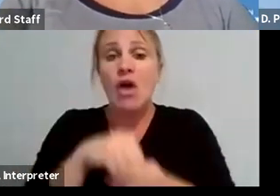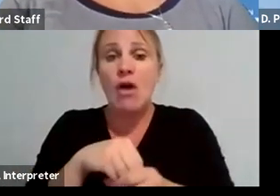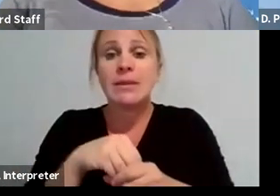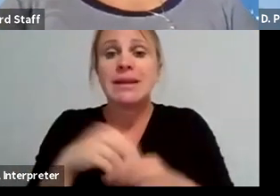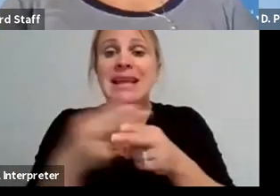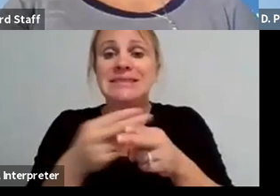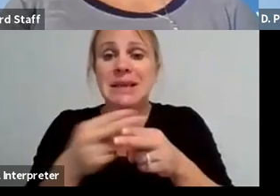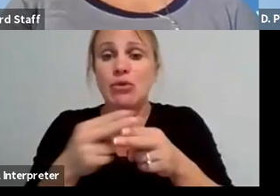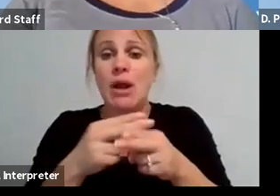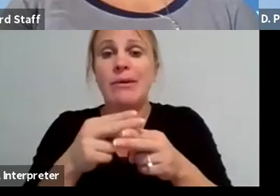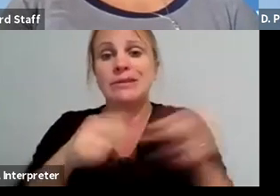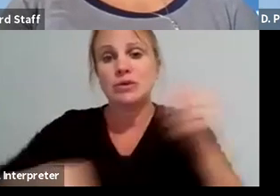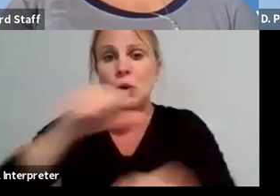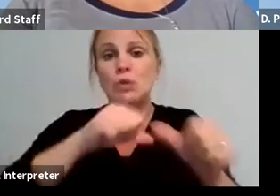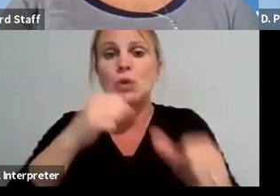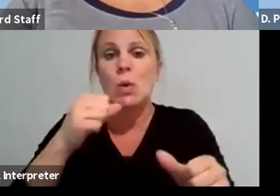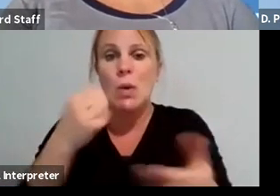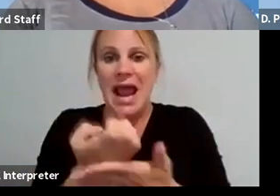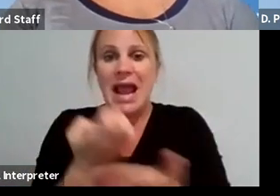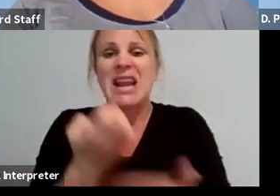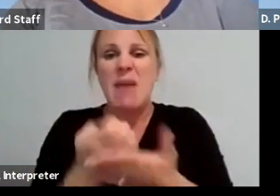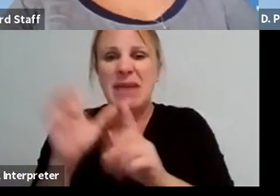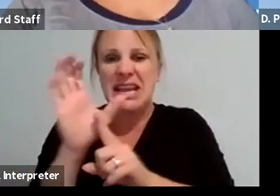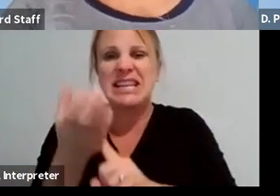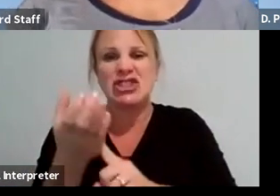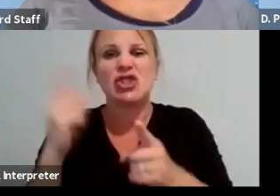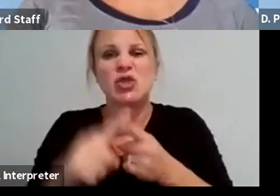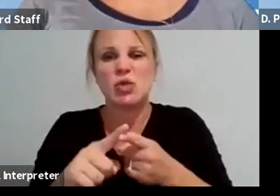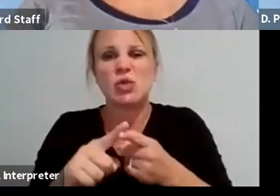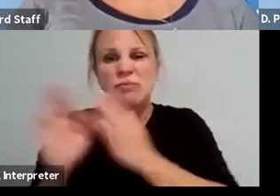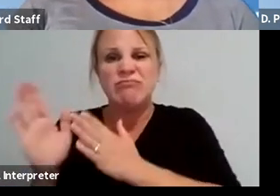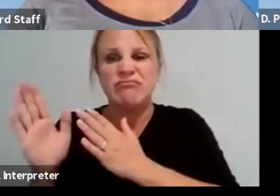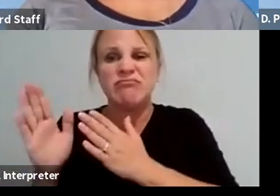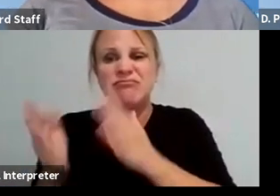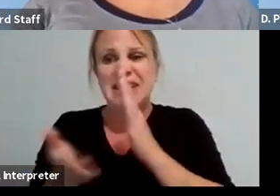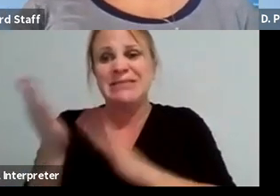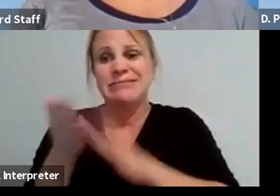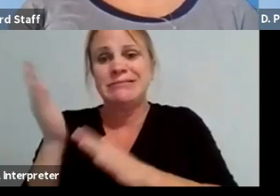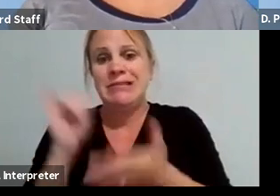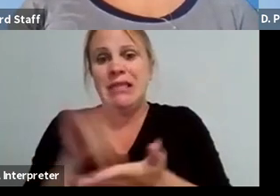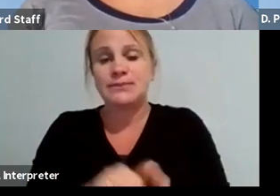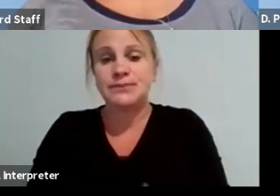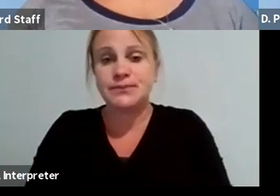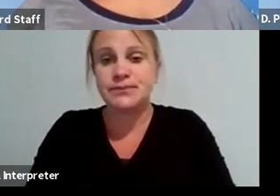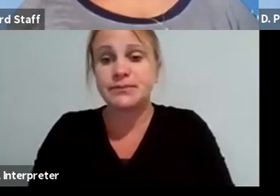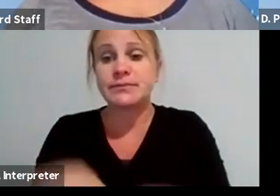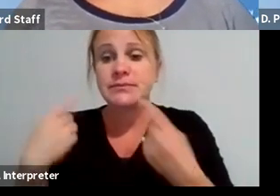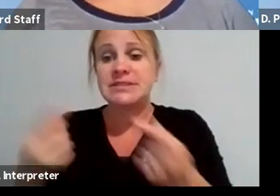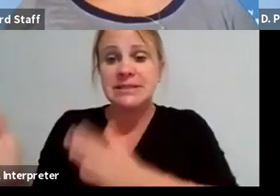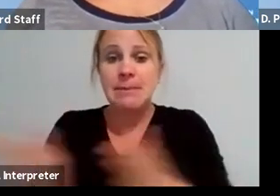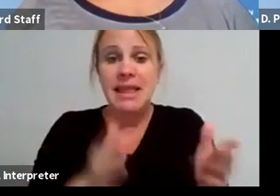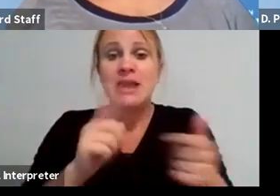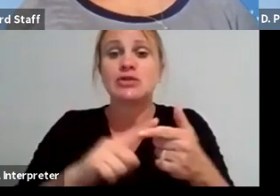socioeconomic conditions, and acquired funds to carry out that will. Simply because a school is planned to be constructed